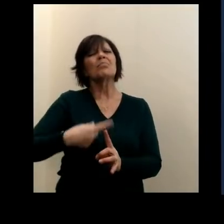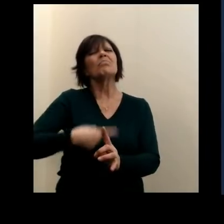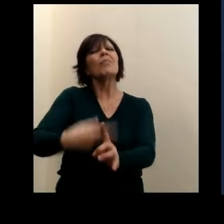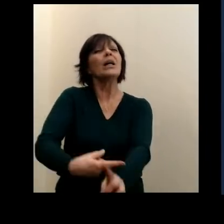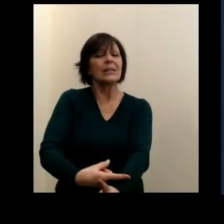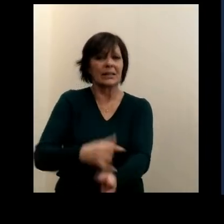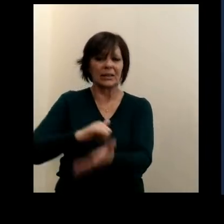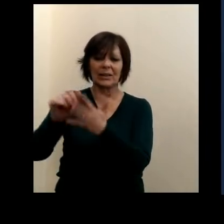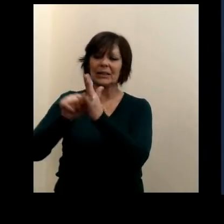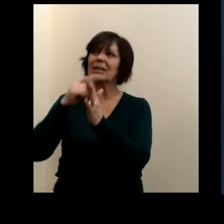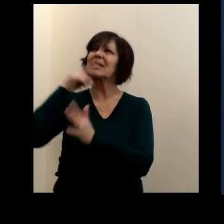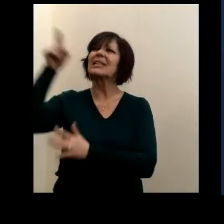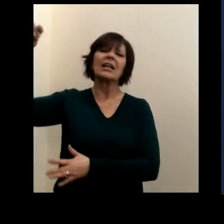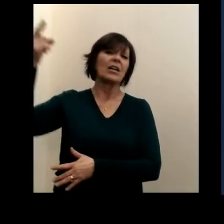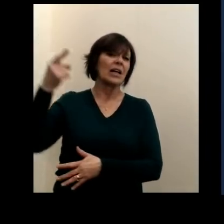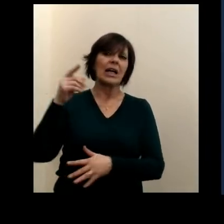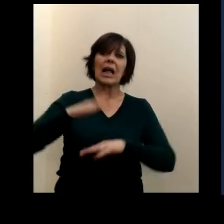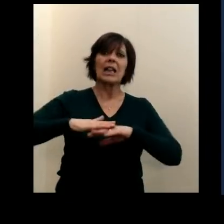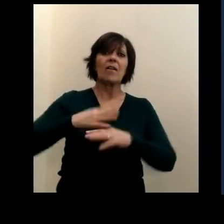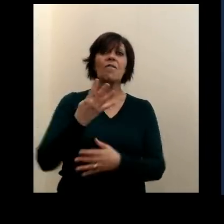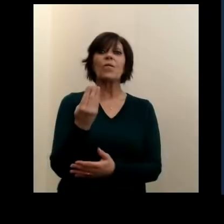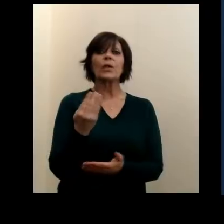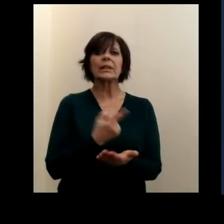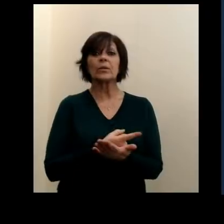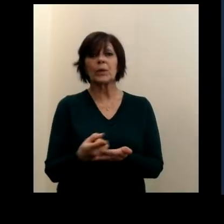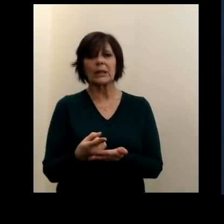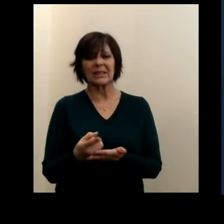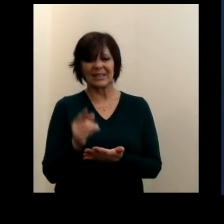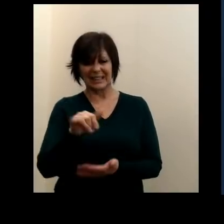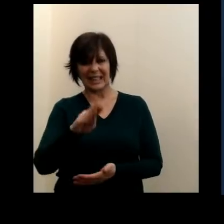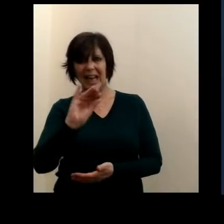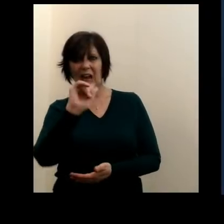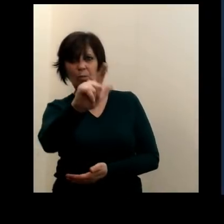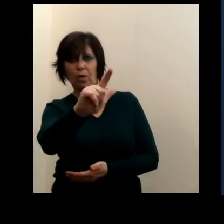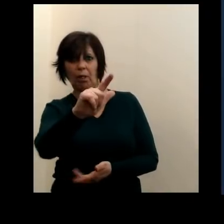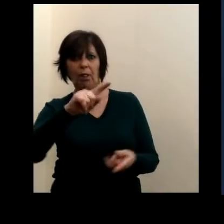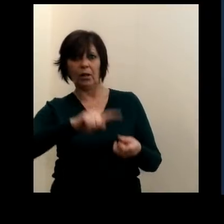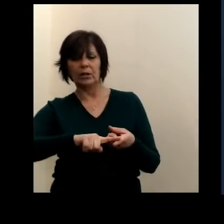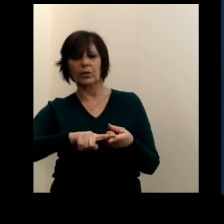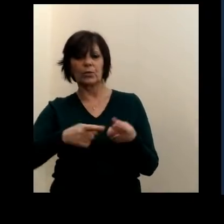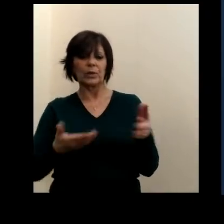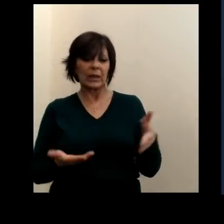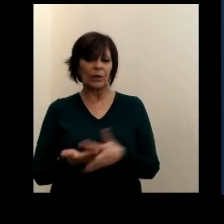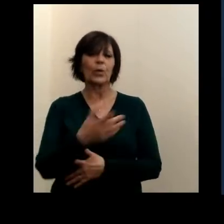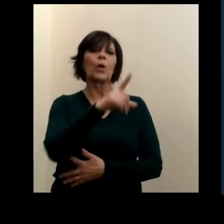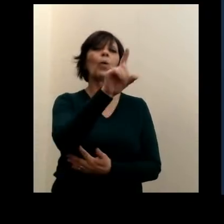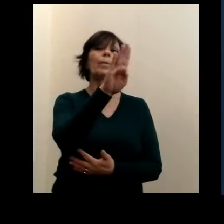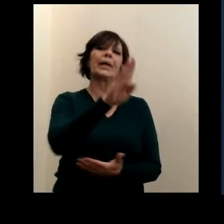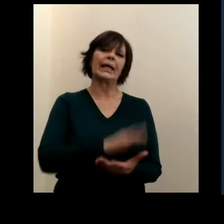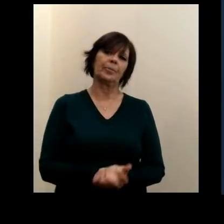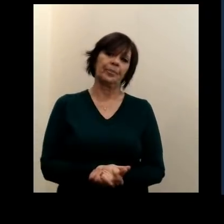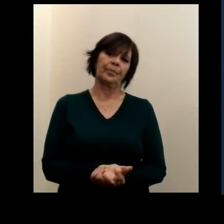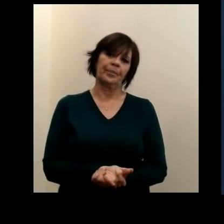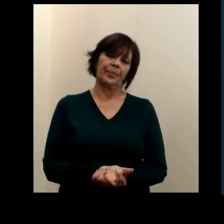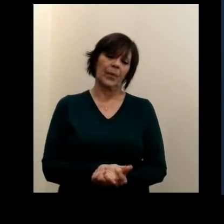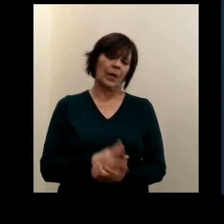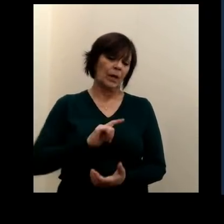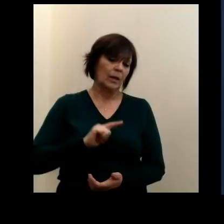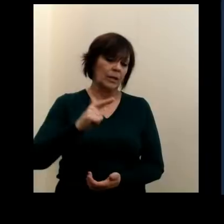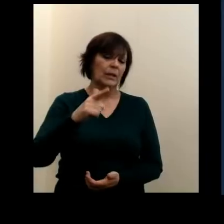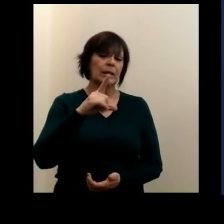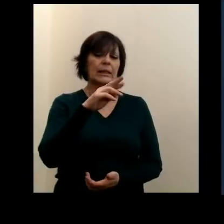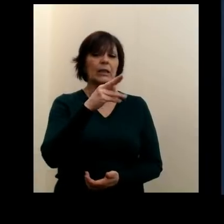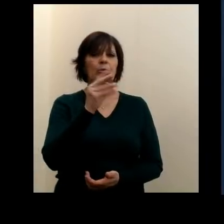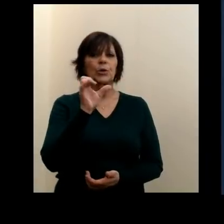State has said at least 14 weeks, which is until April, to get through the 1B category. And I'm going to turn it over to